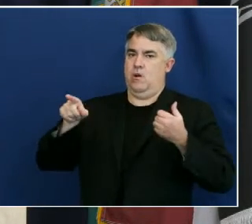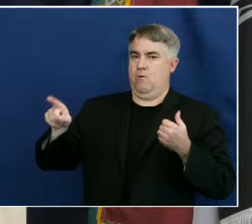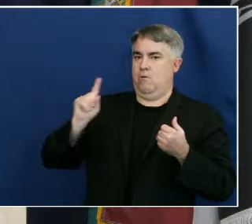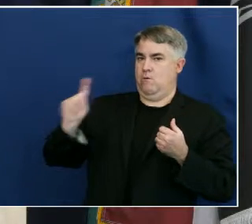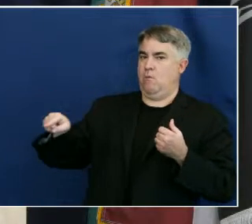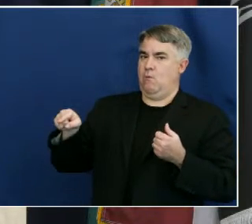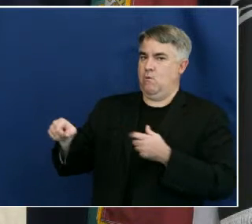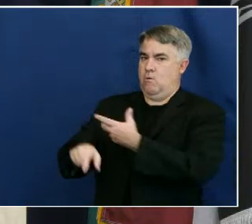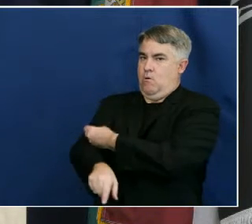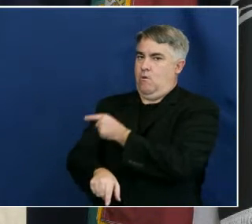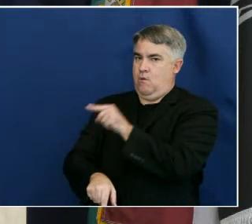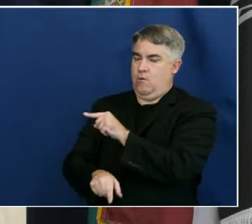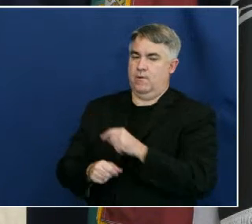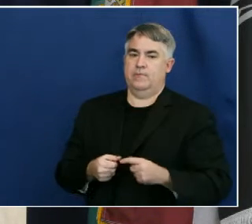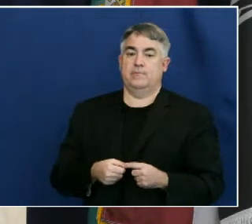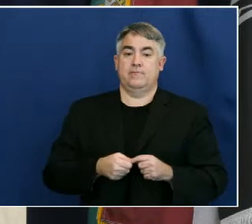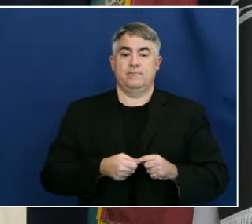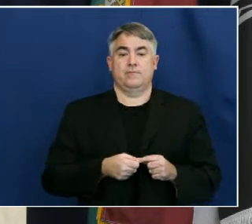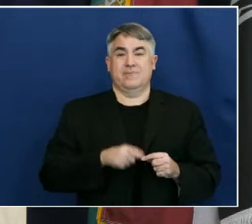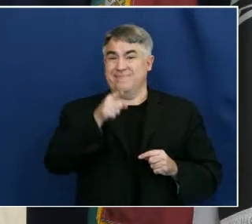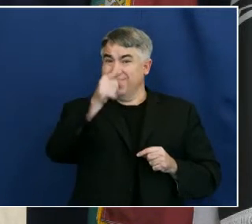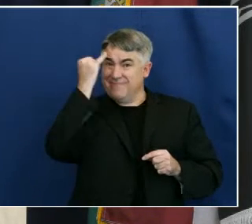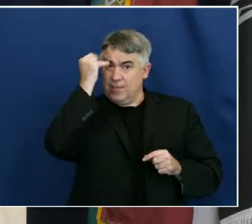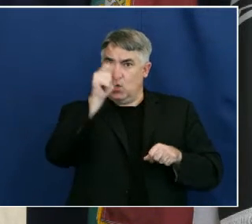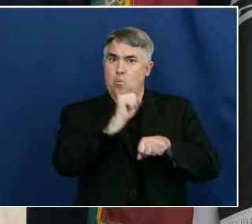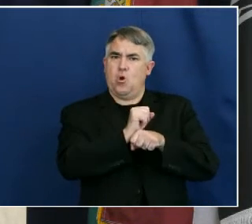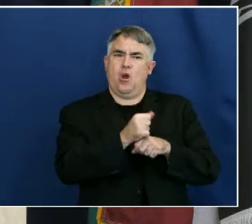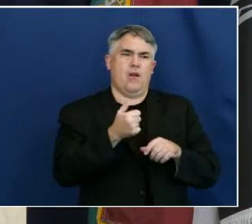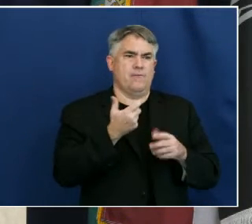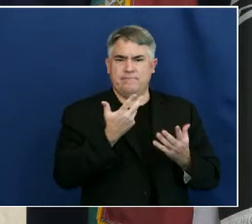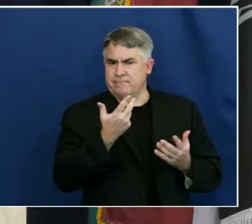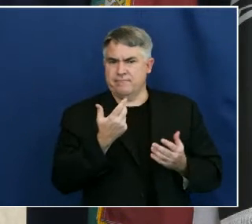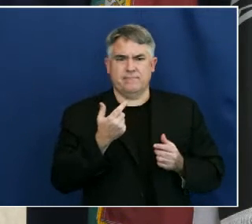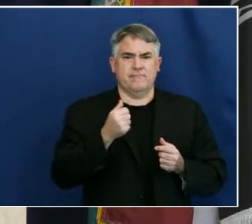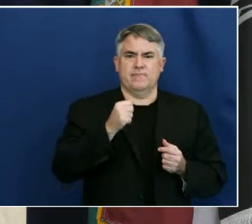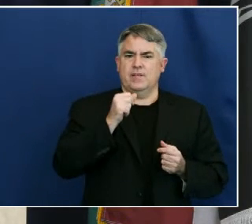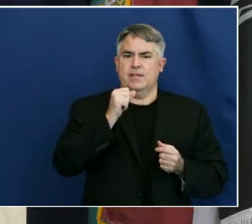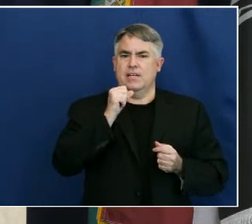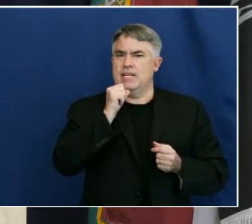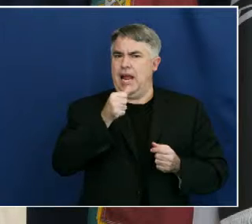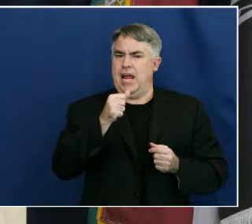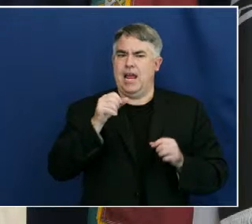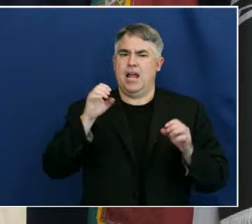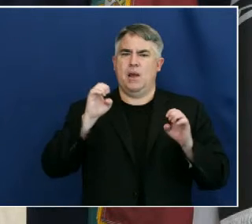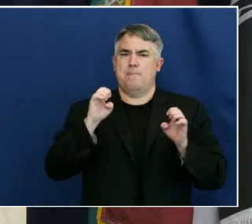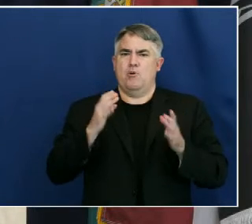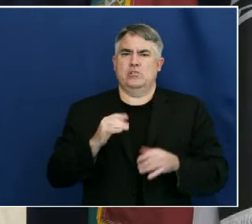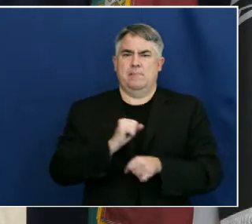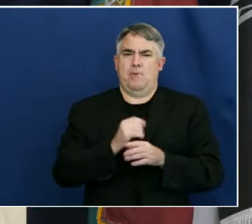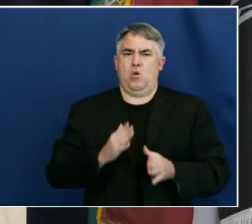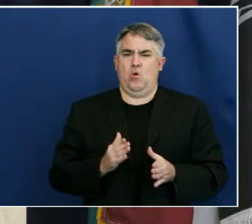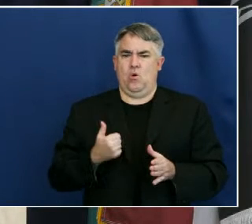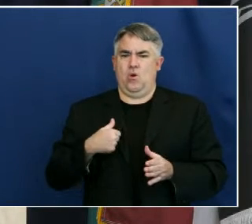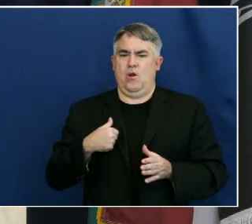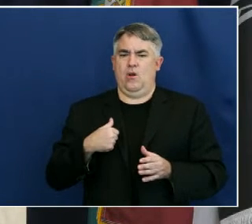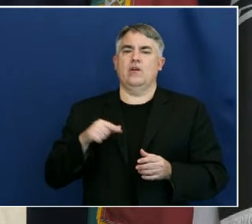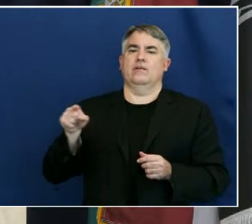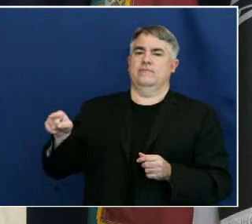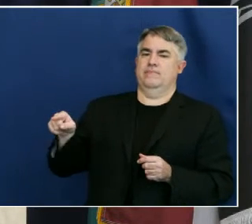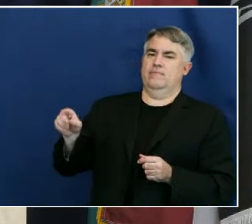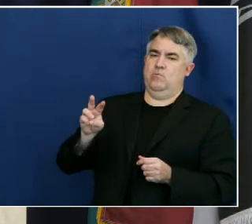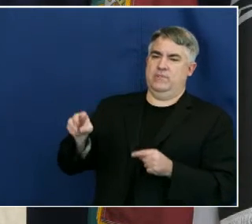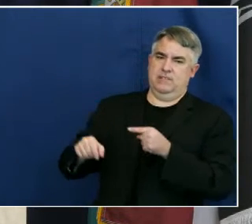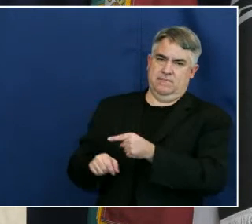non-medical emergency service workers, those folks can also go to Vaccination Superstation SD and access any appointment at any one